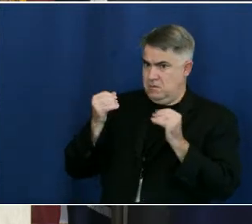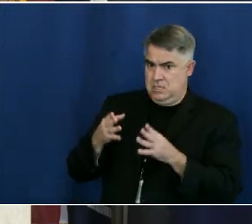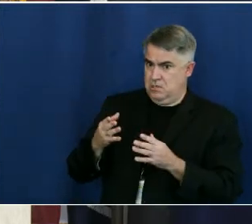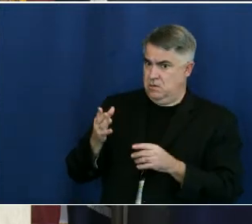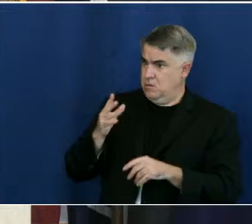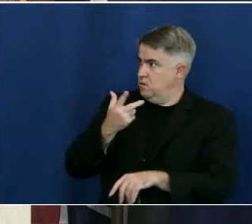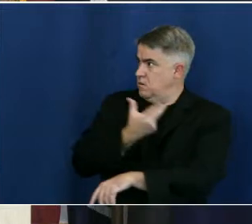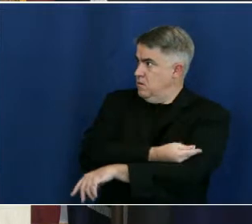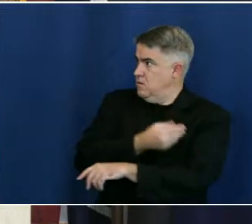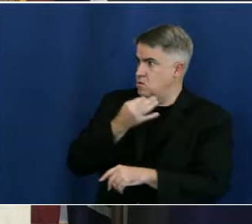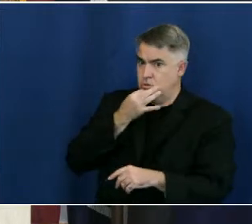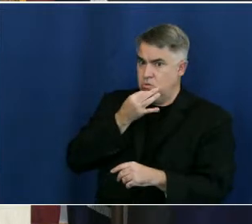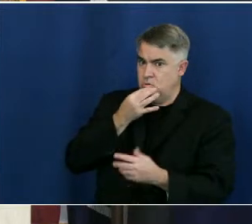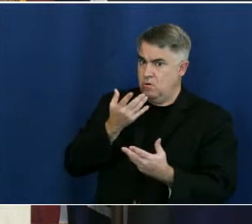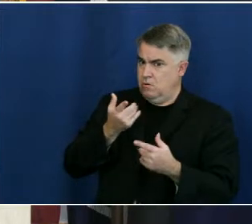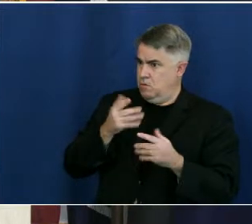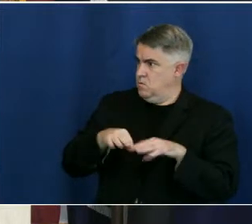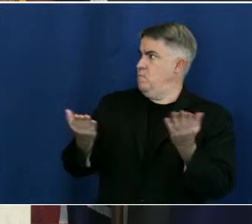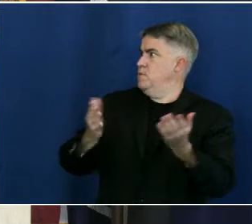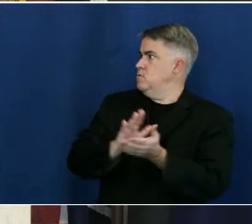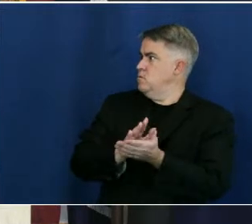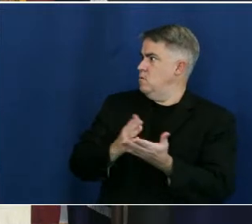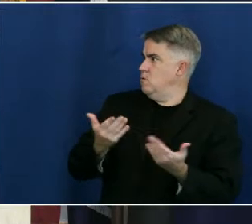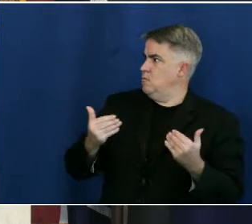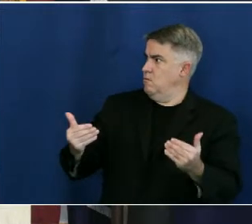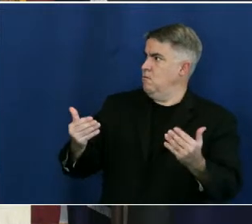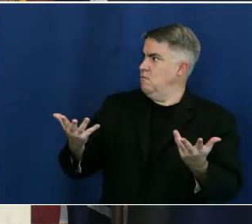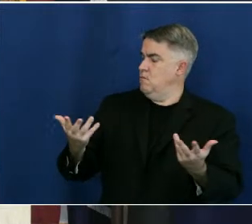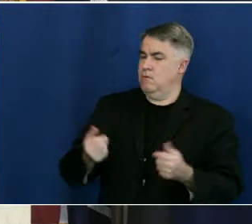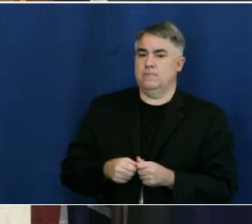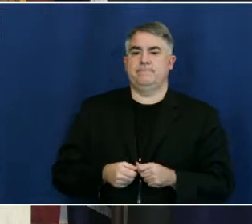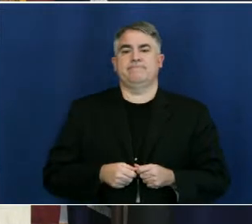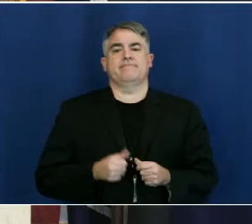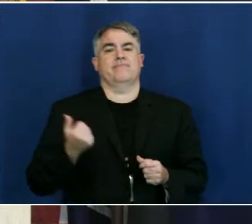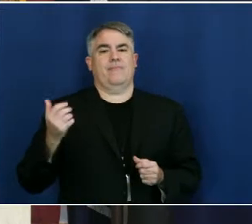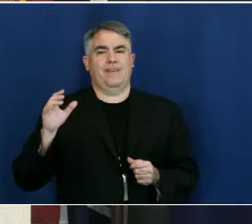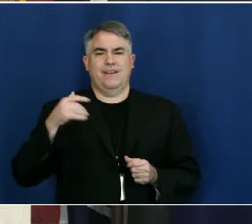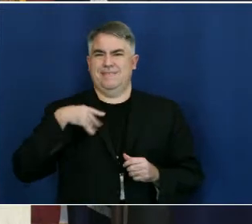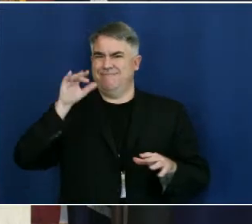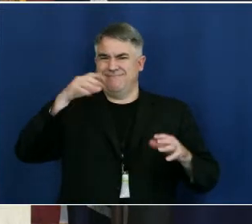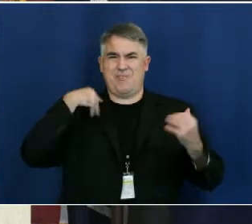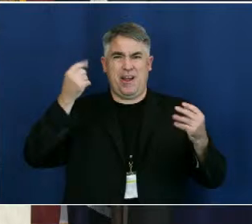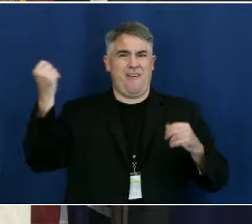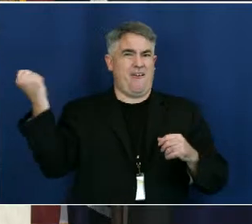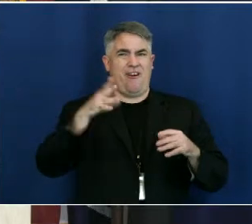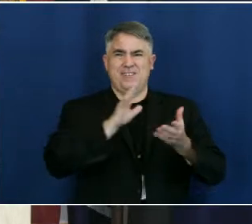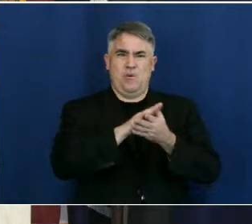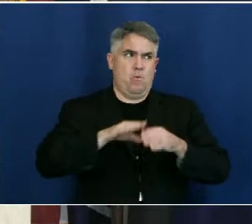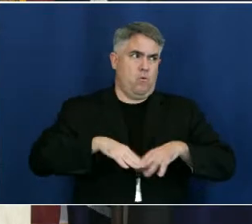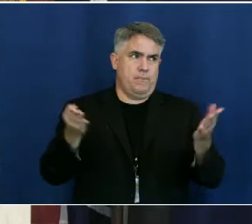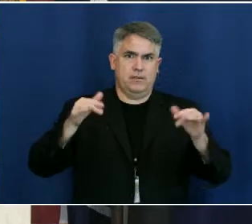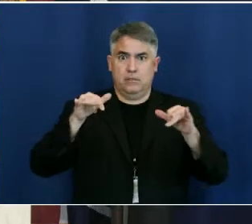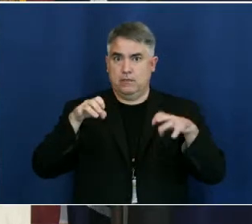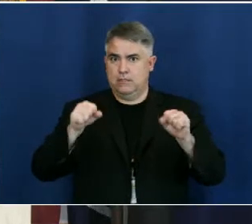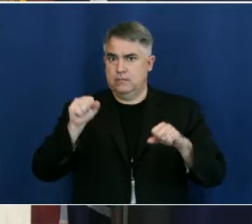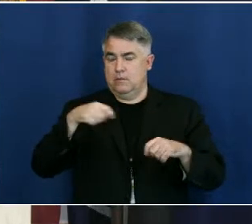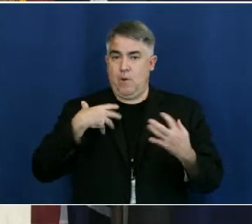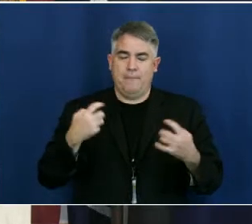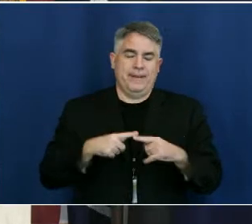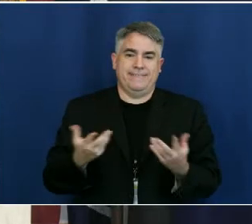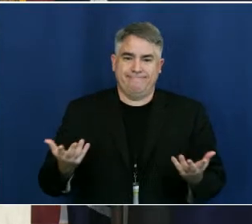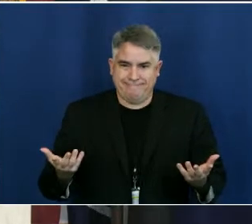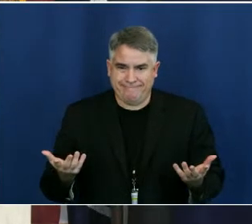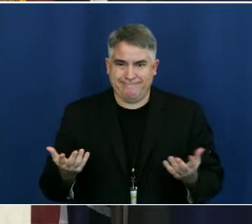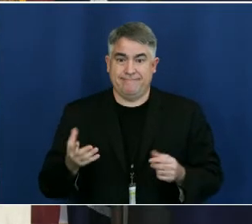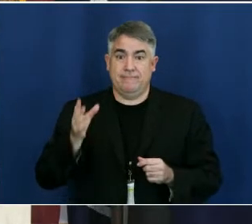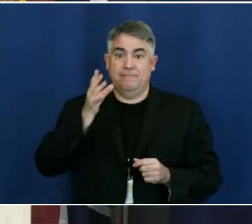schools? Yeah, look, I want to get all of our kids back in school. I think every parent out there does, and I think that's